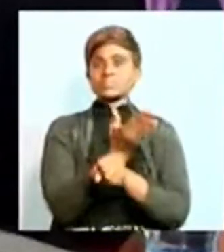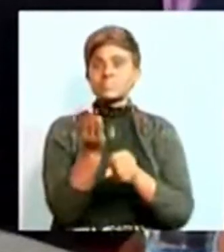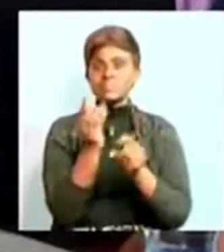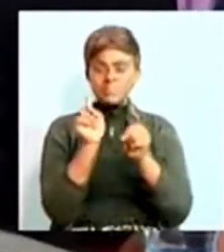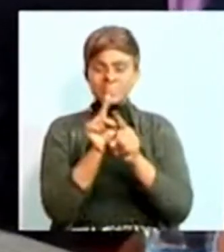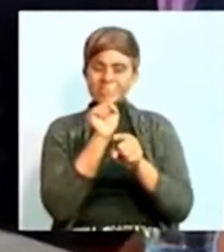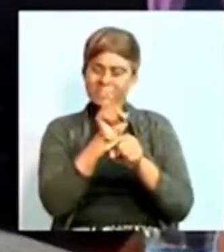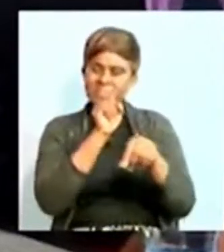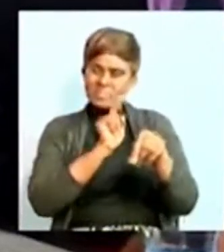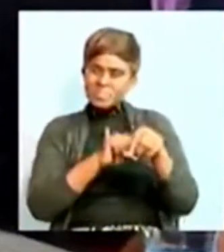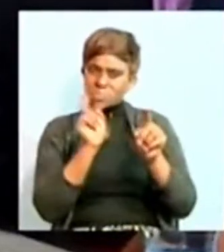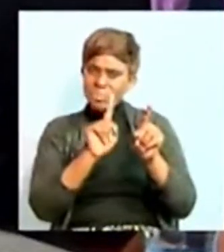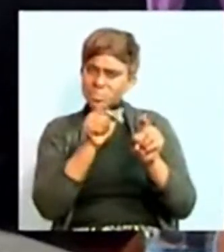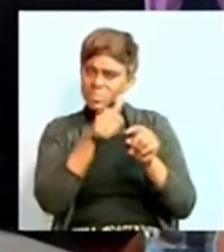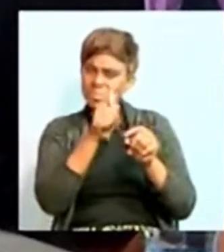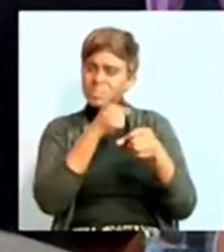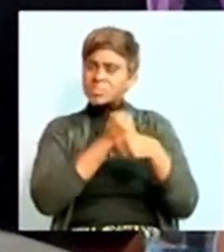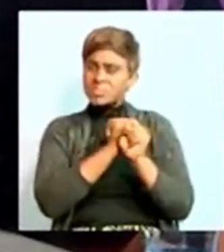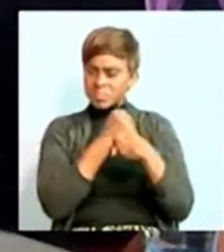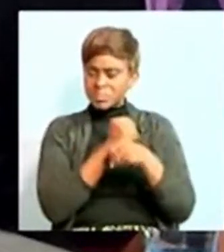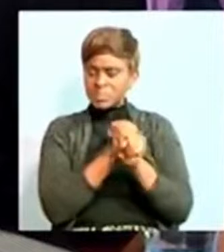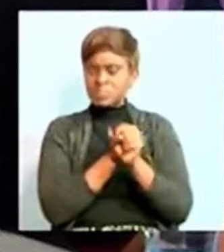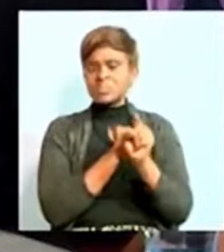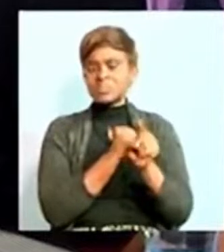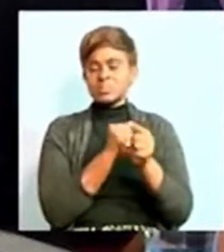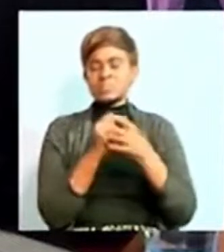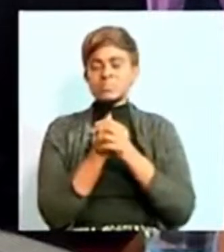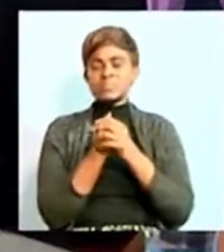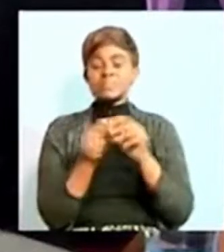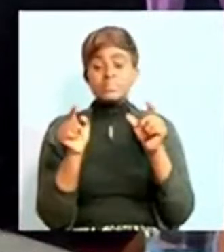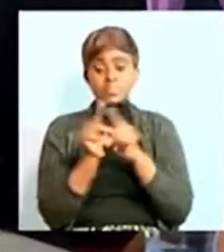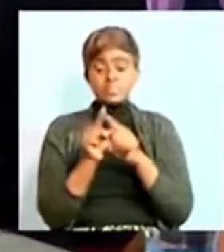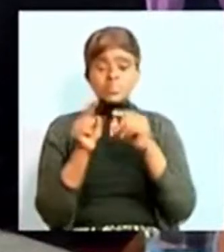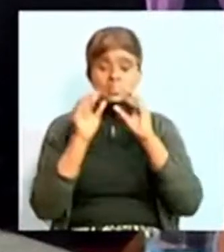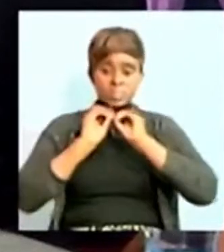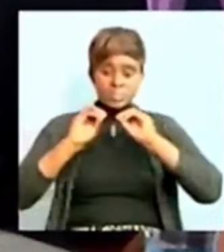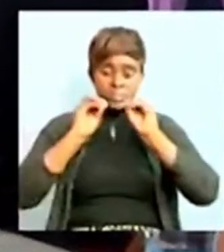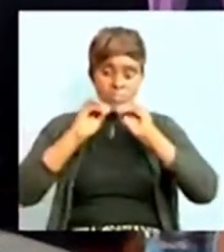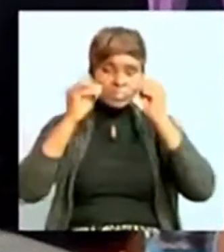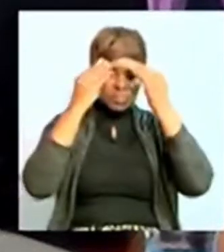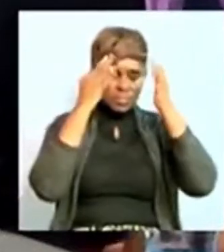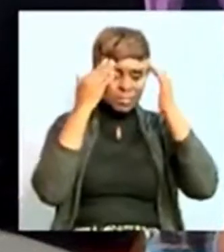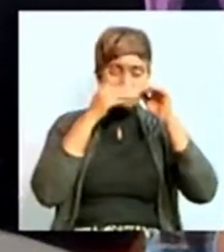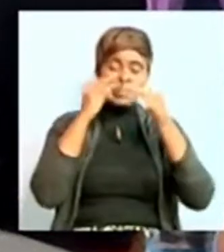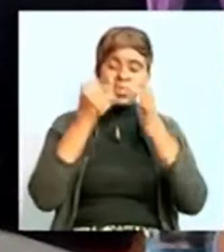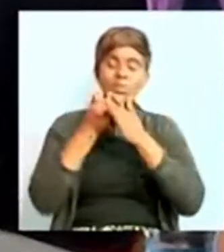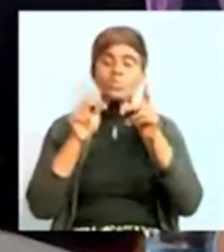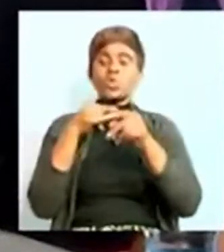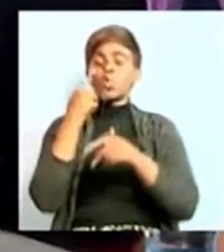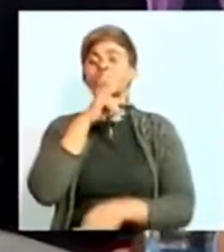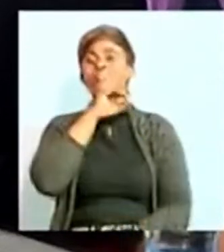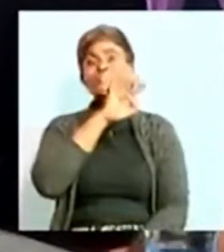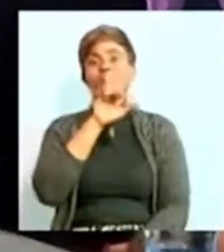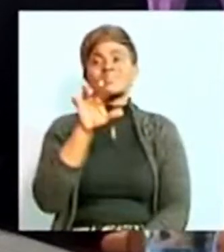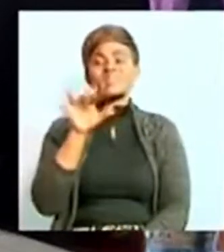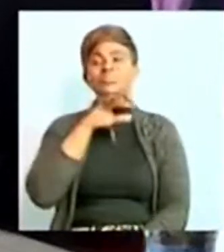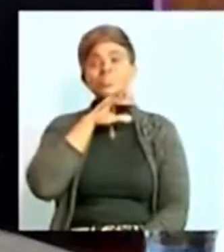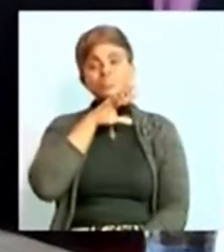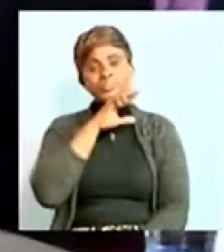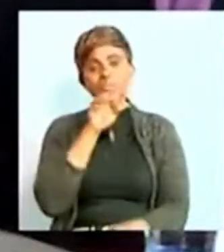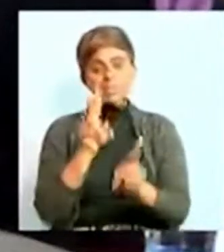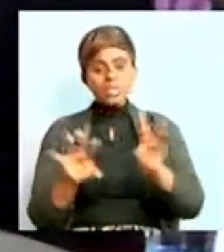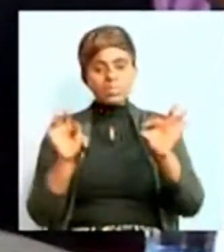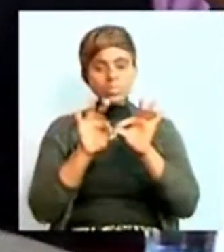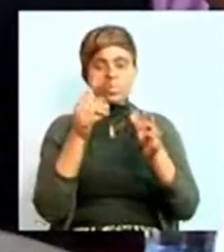at generation stages and by sensitizing all waste generators on the importance of sorting